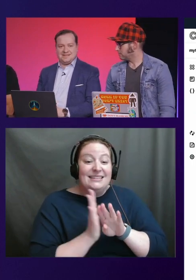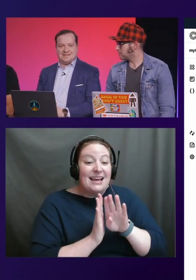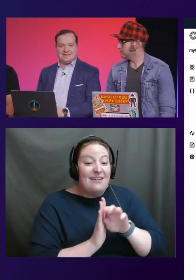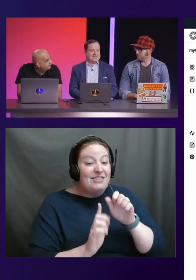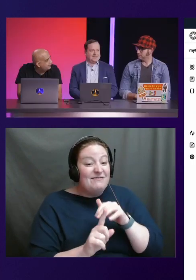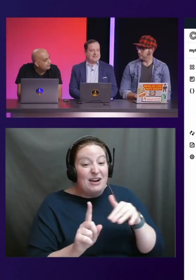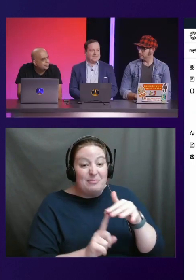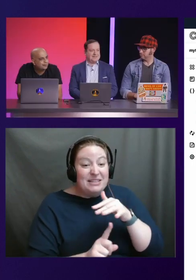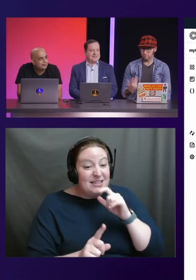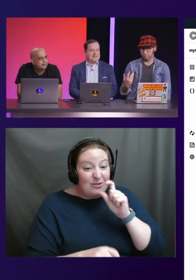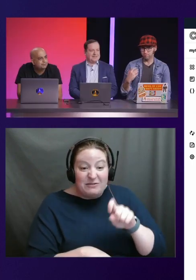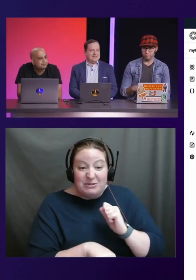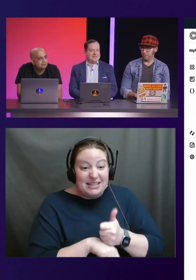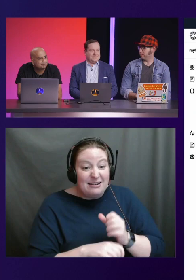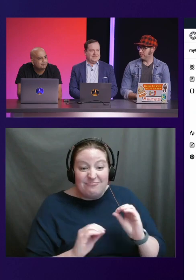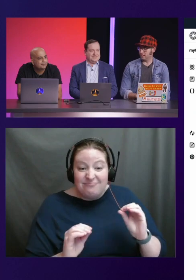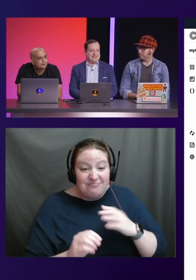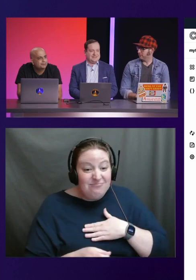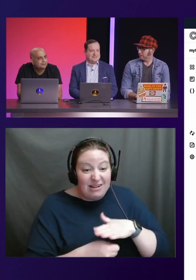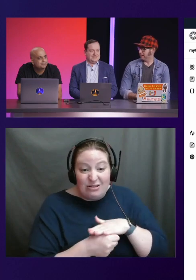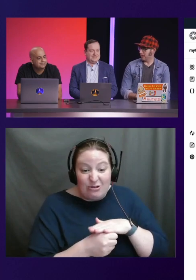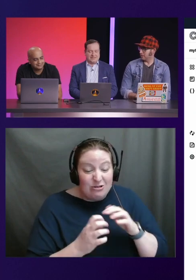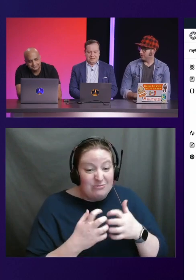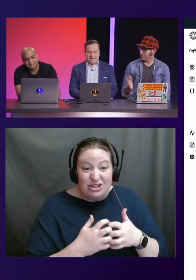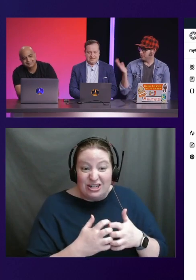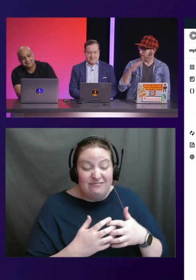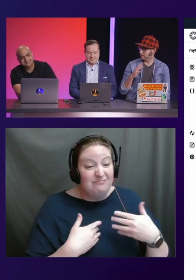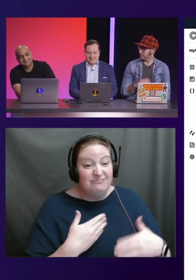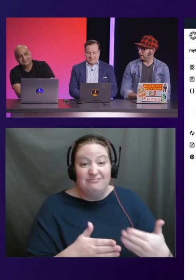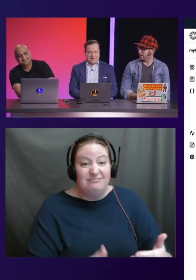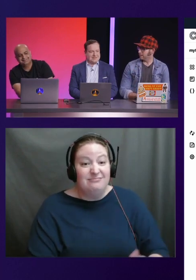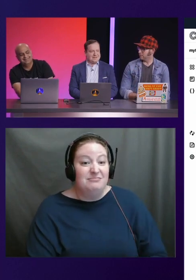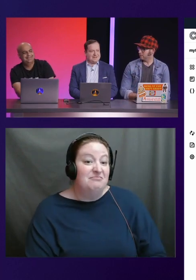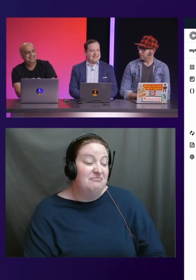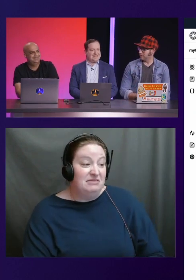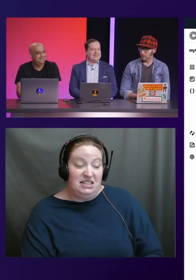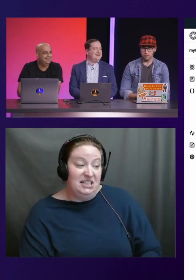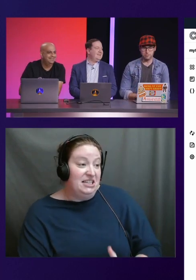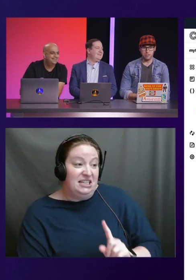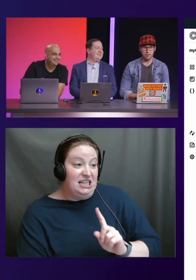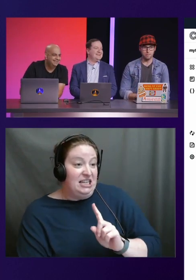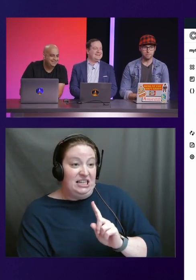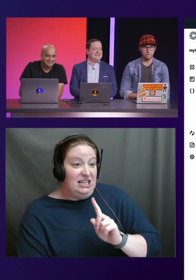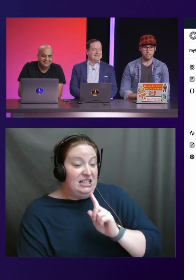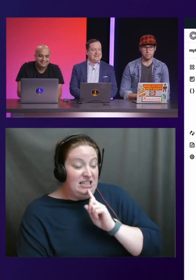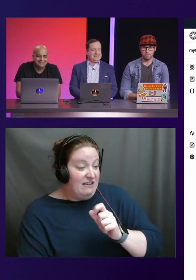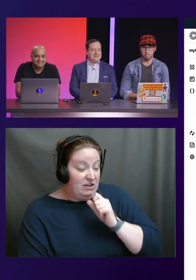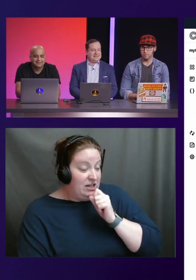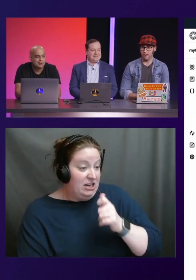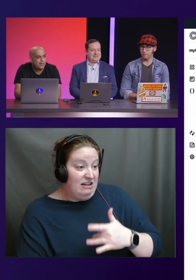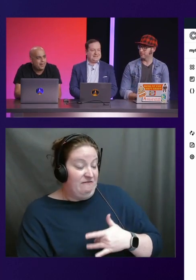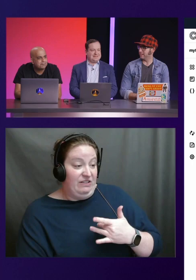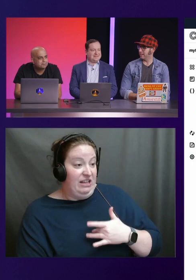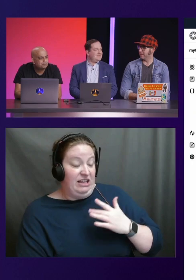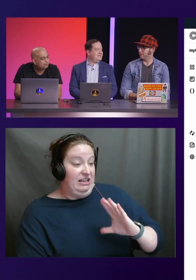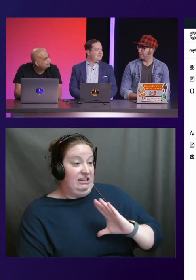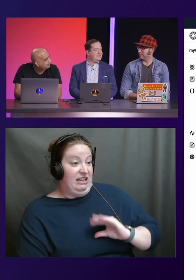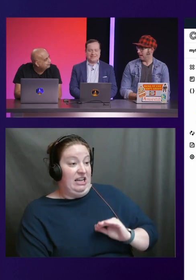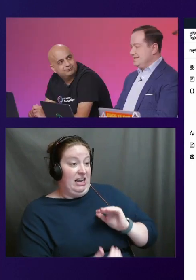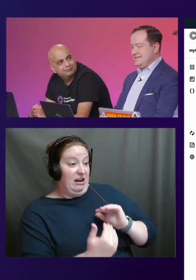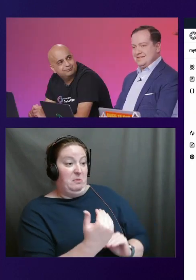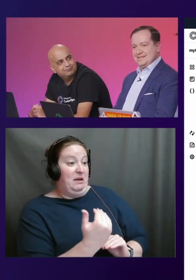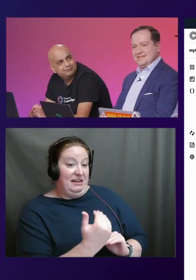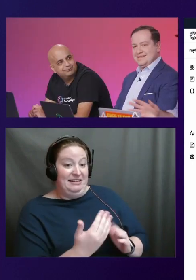machine, and we can be on our way. Yeah. Definitely not feeling inadequate over on this side of the table at all, because my first day